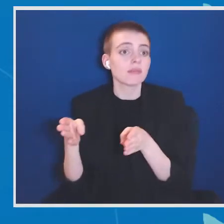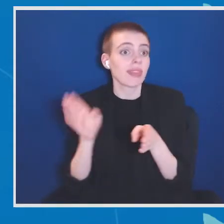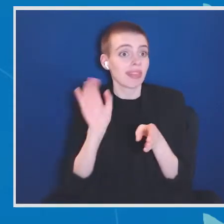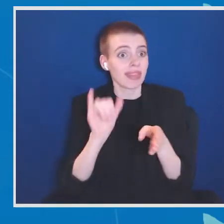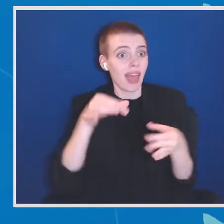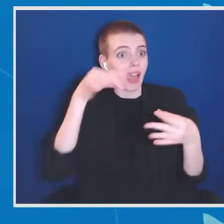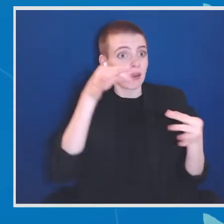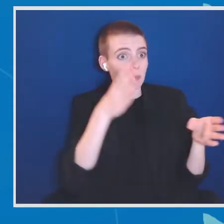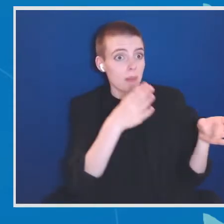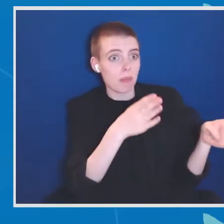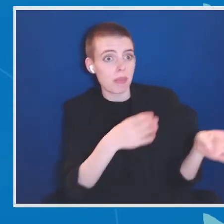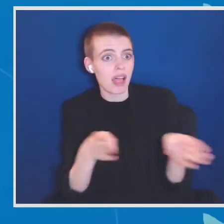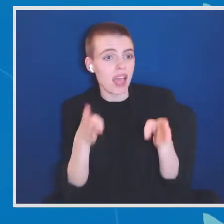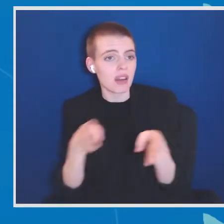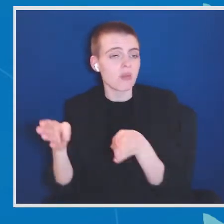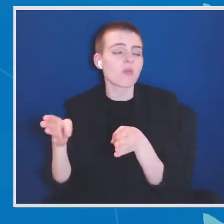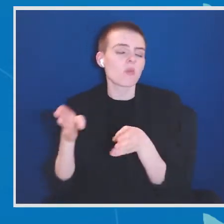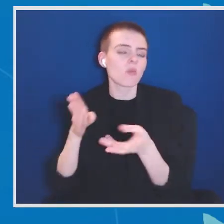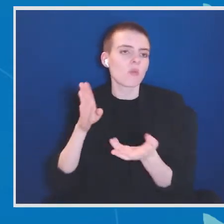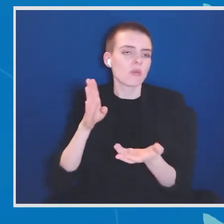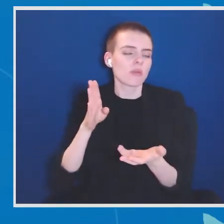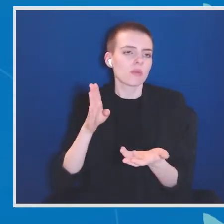wide range of